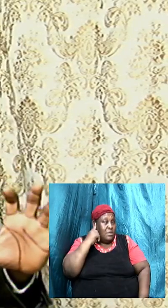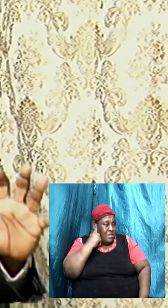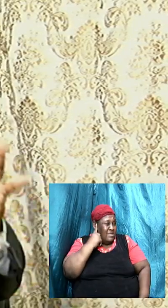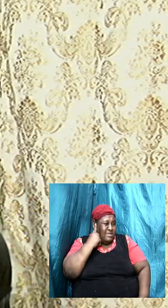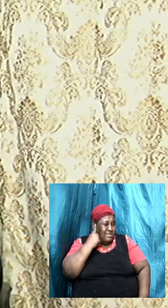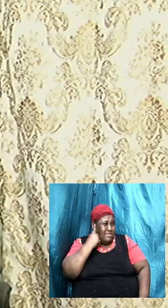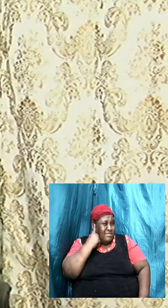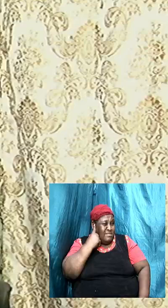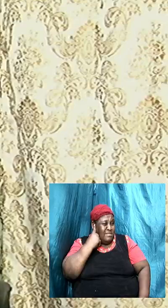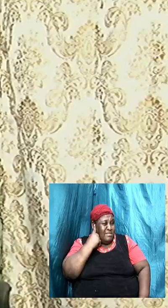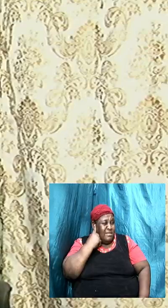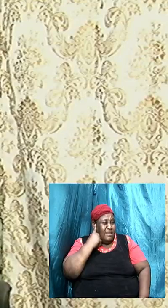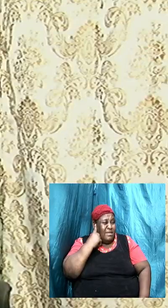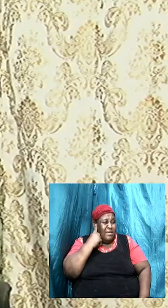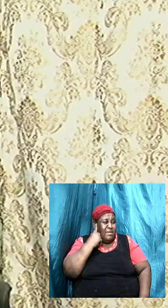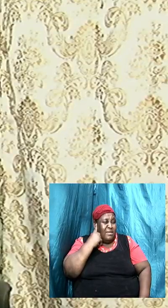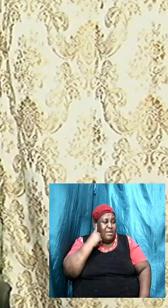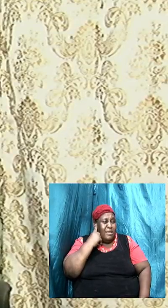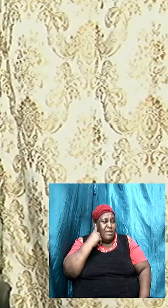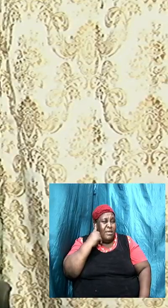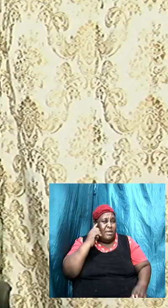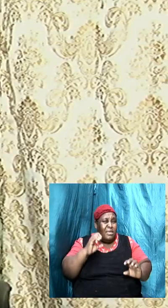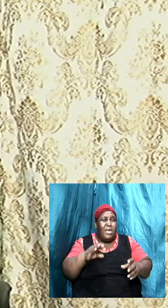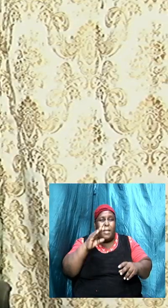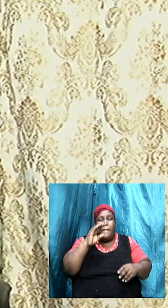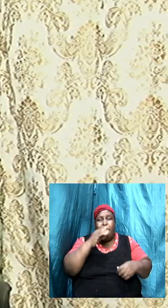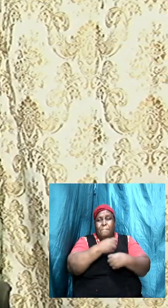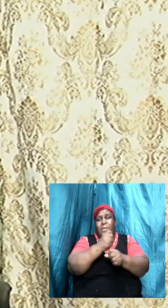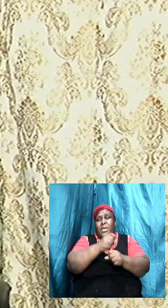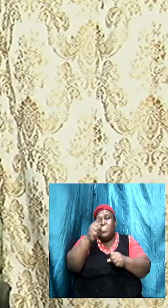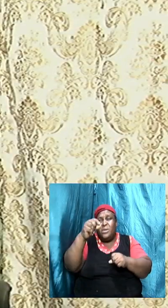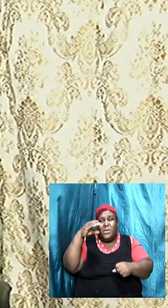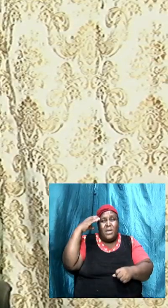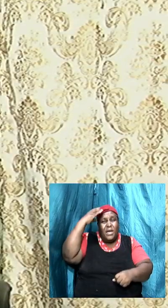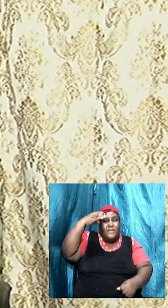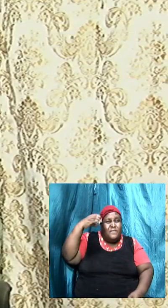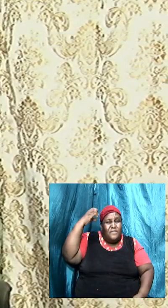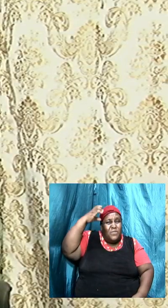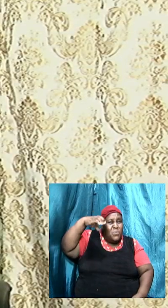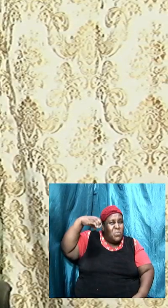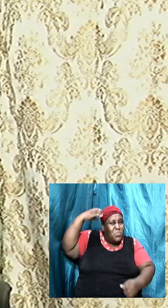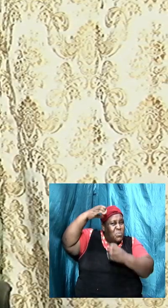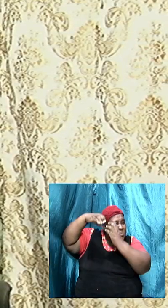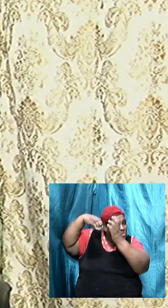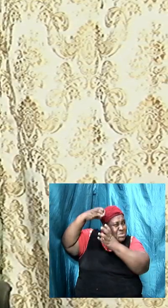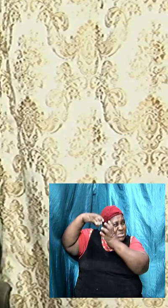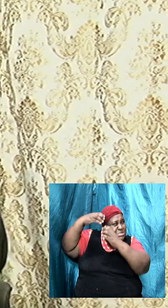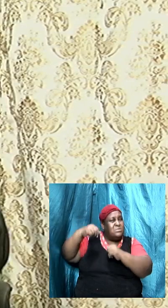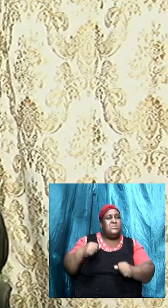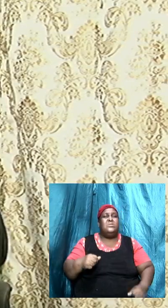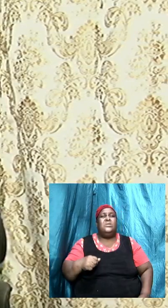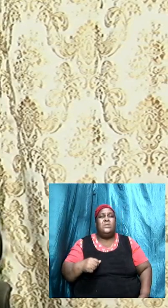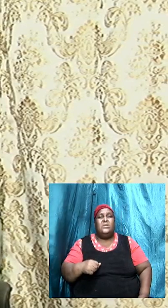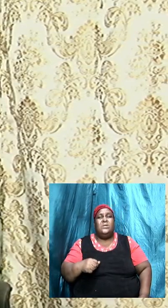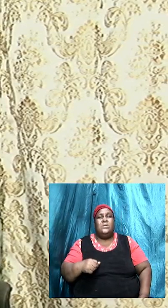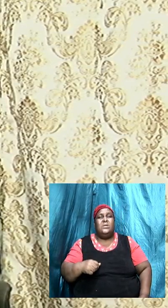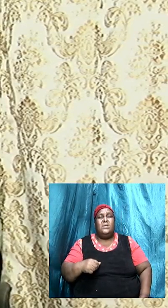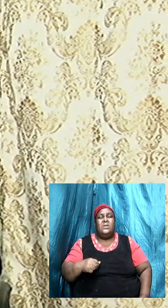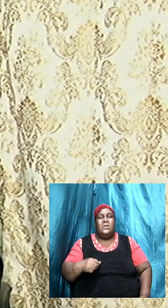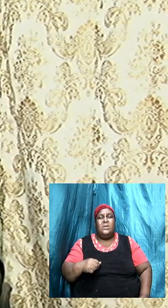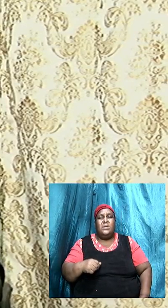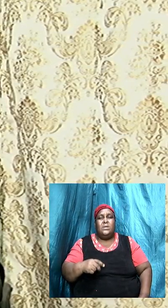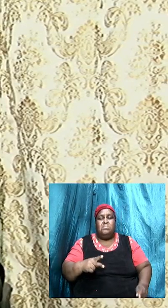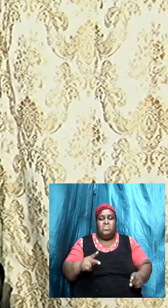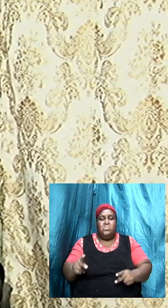contaminate everything that your ministers try to instill